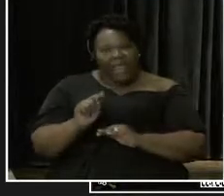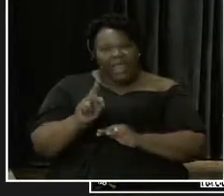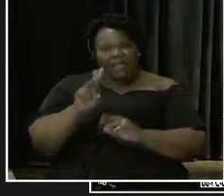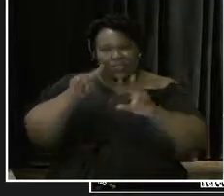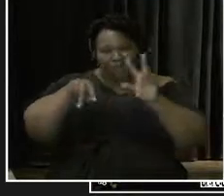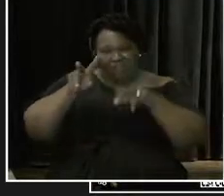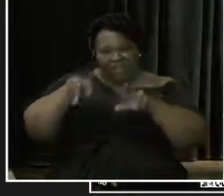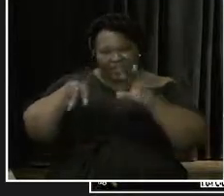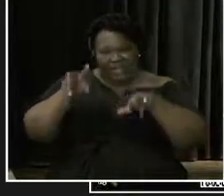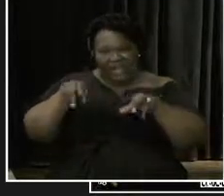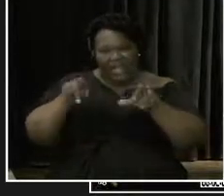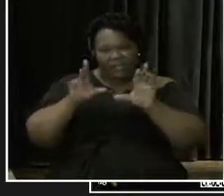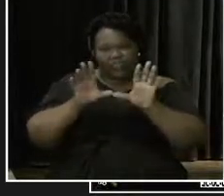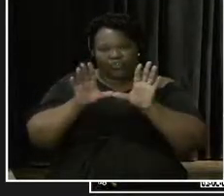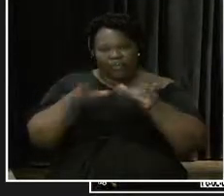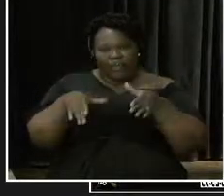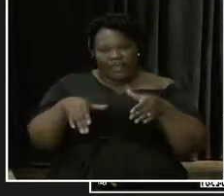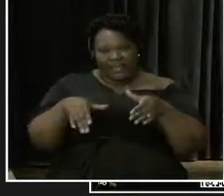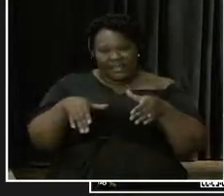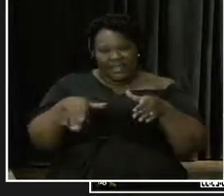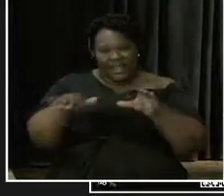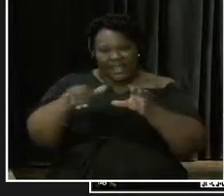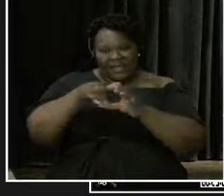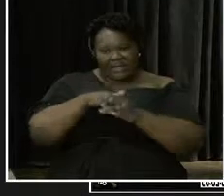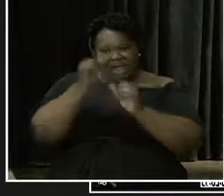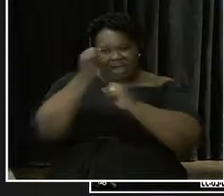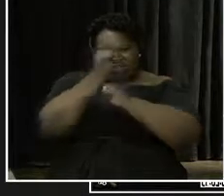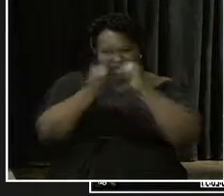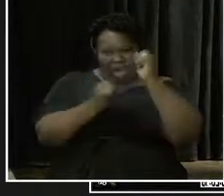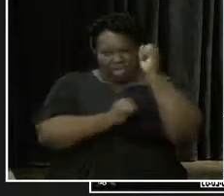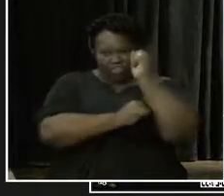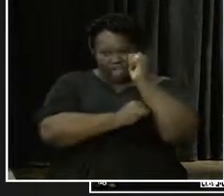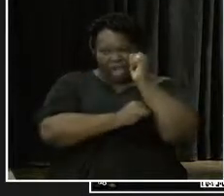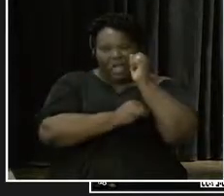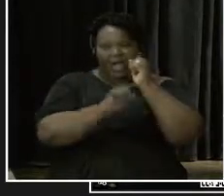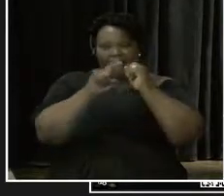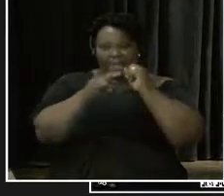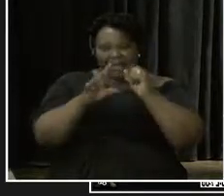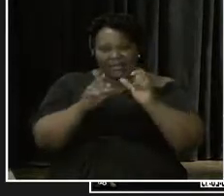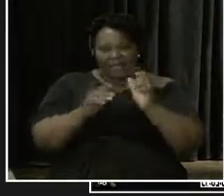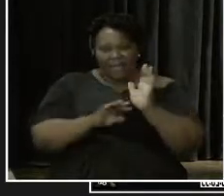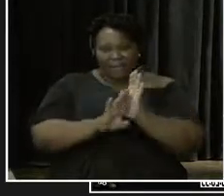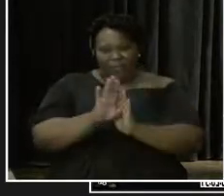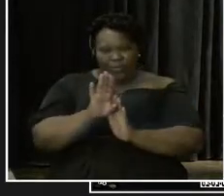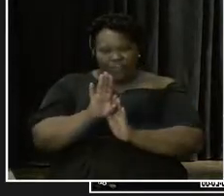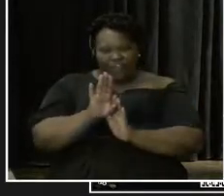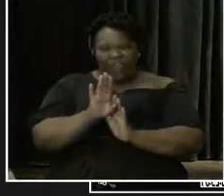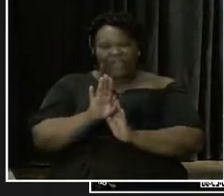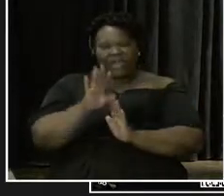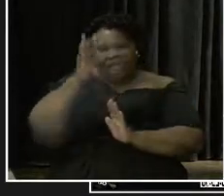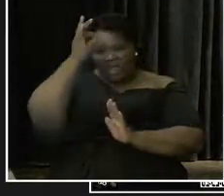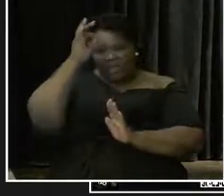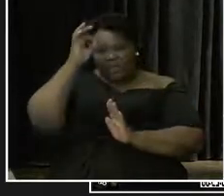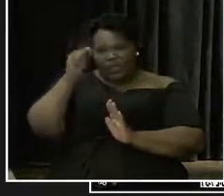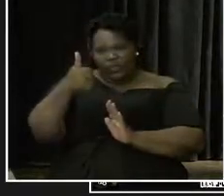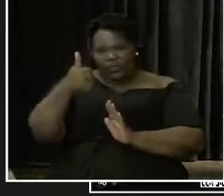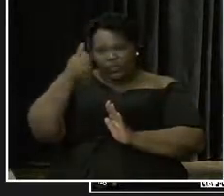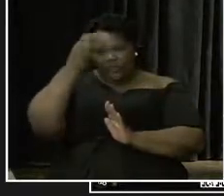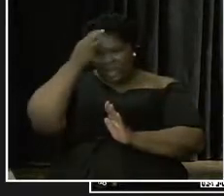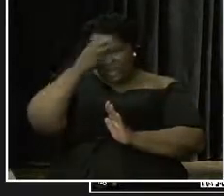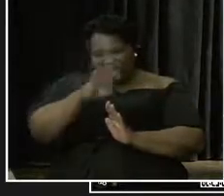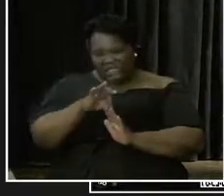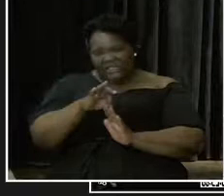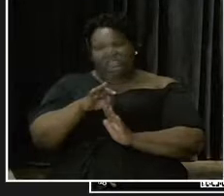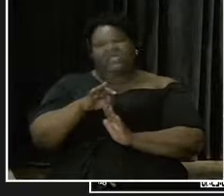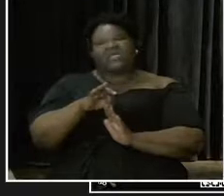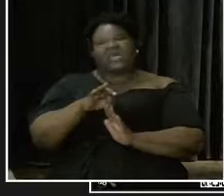committees, the internal structures, so that we improve our good governance. So those are the areas that we need to intervene as